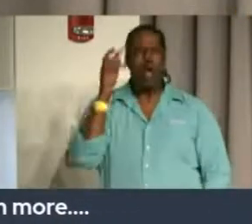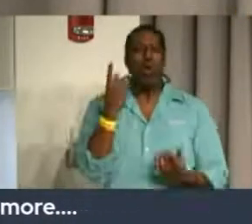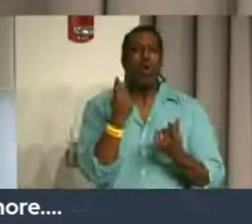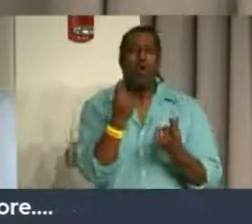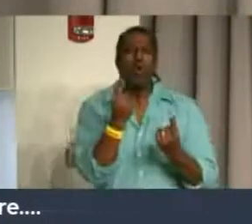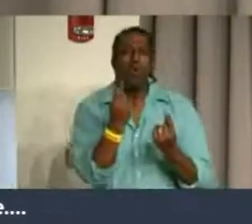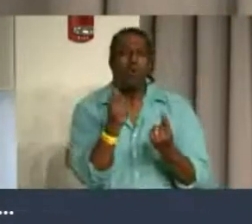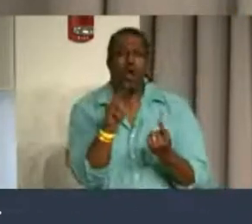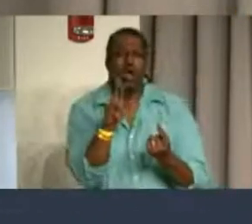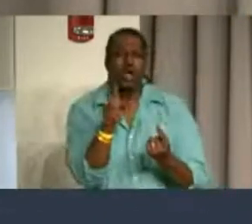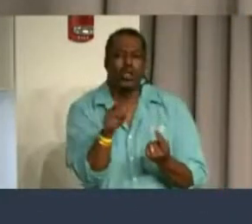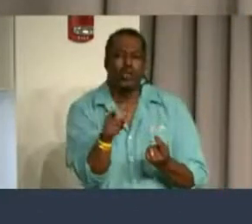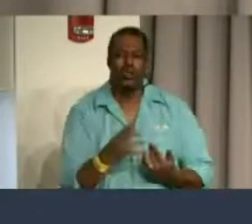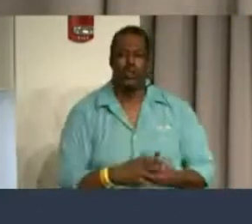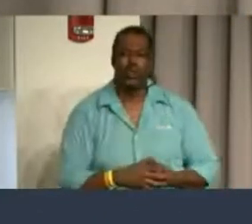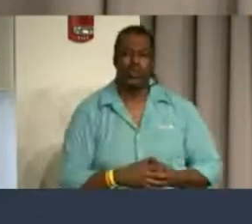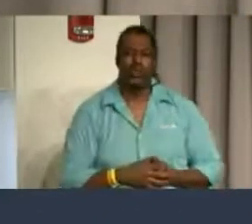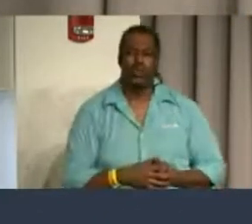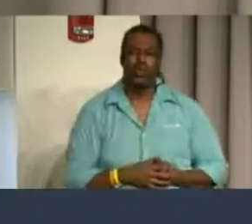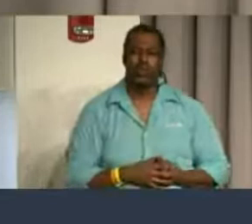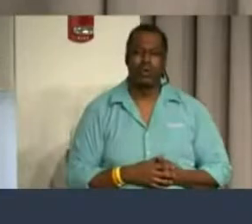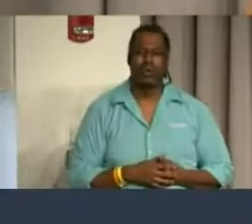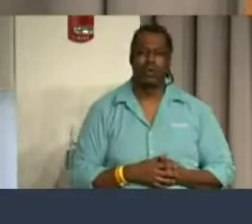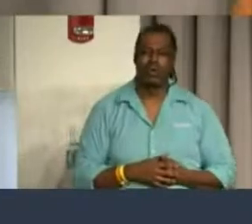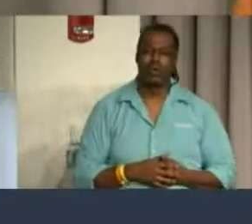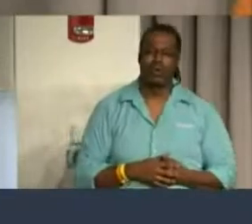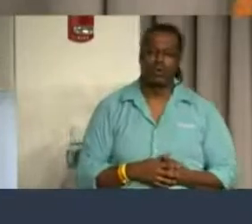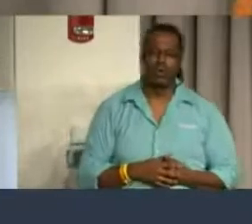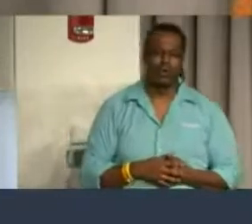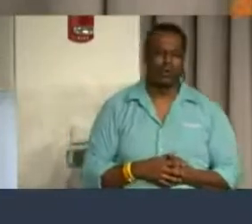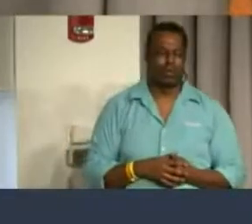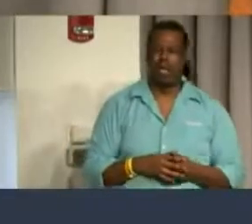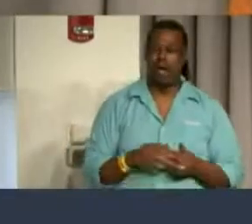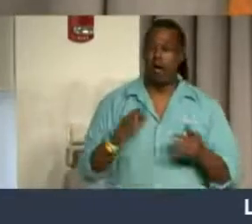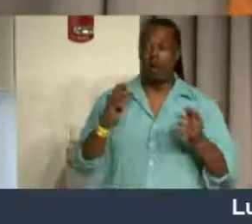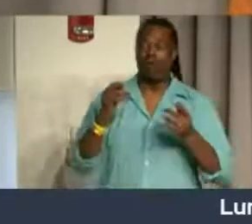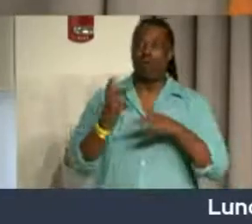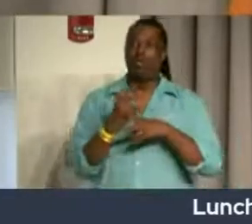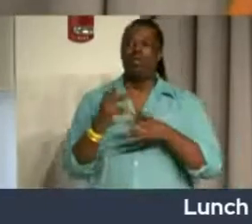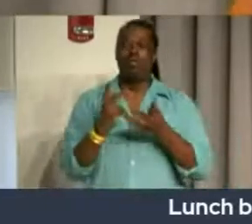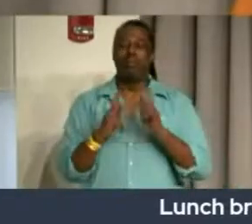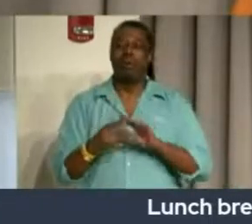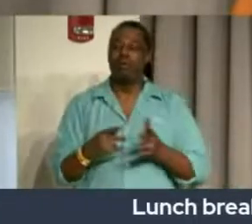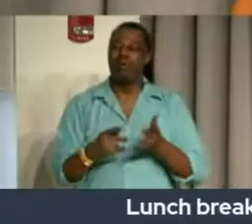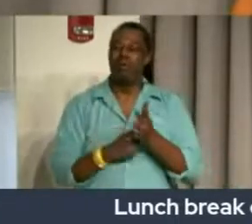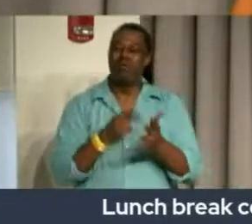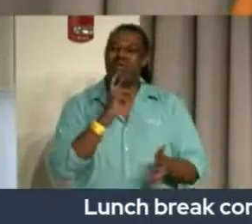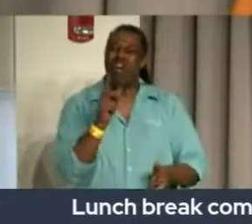you?" Mostly that's how it comes out. What are you?